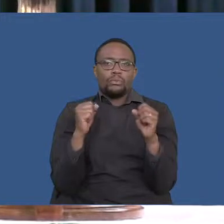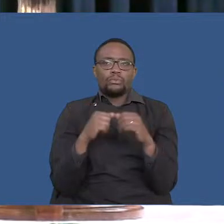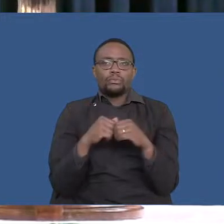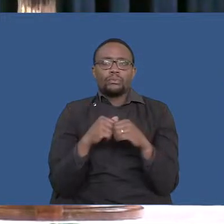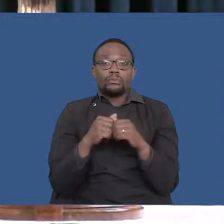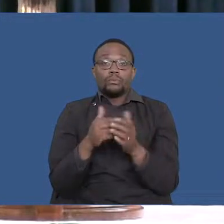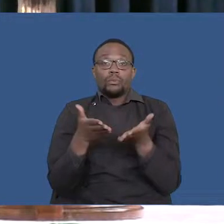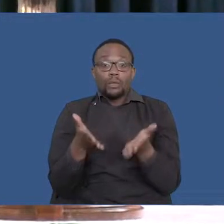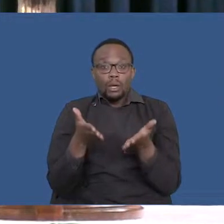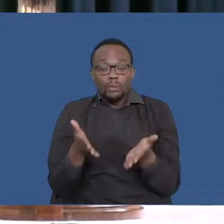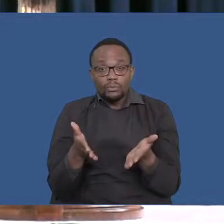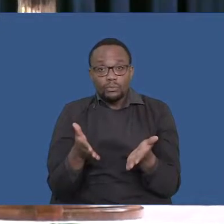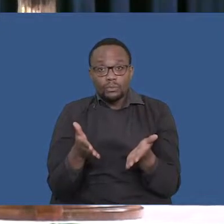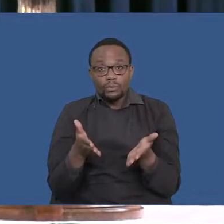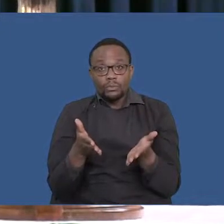Now,